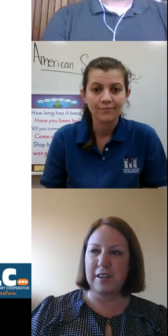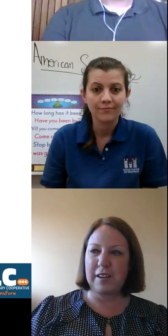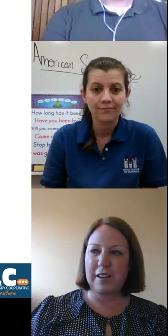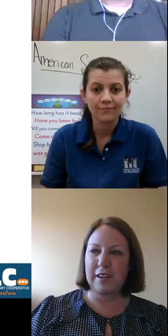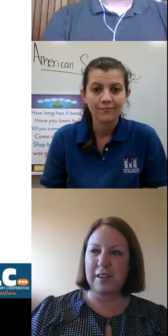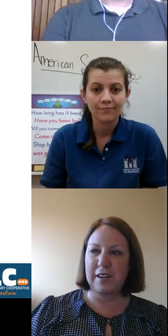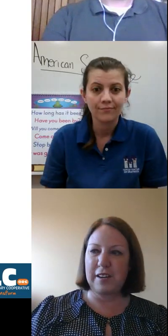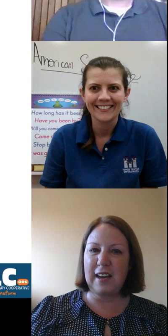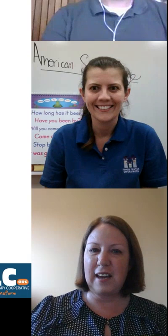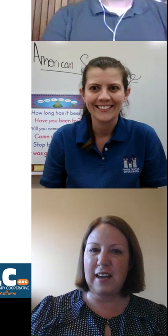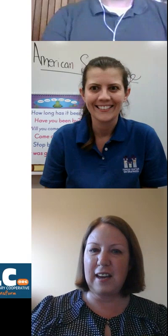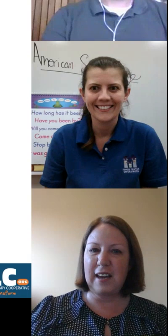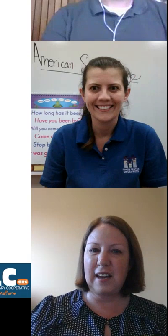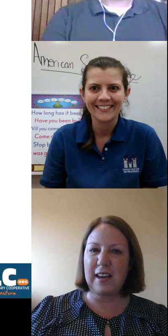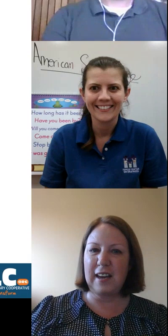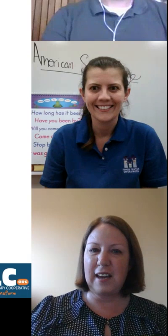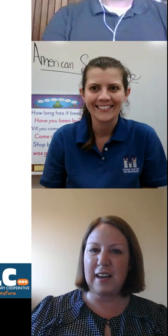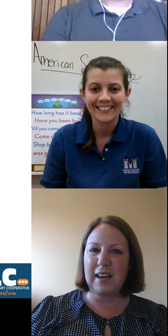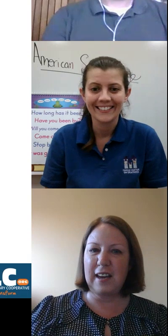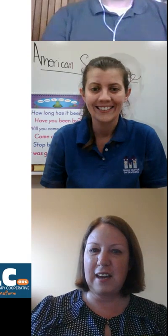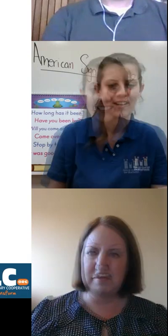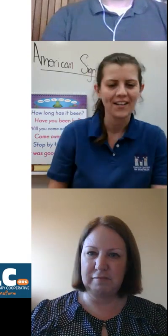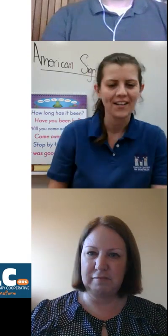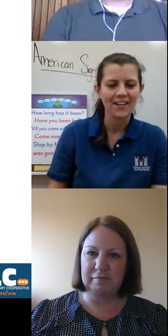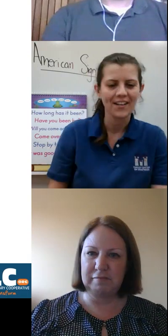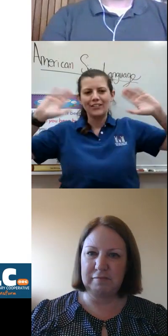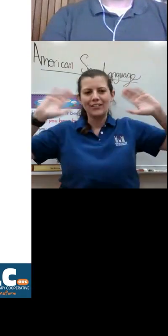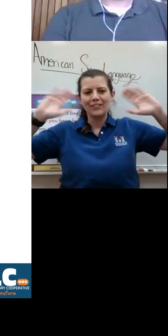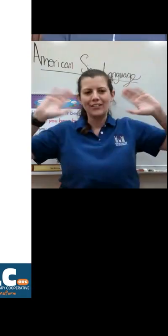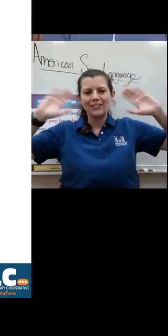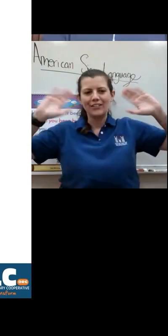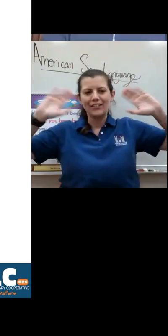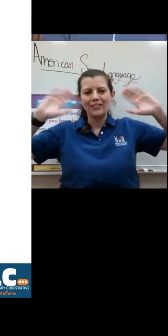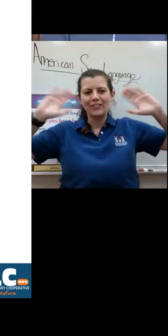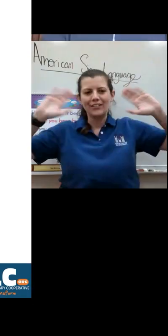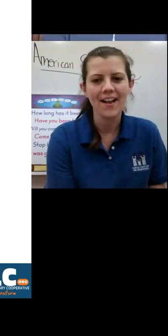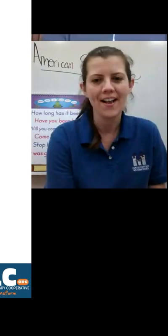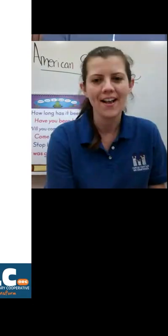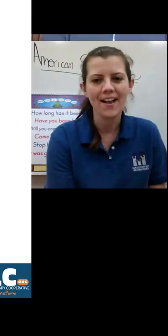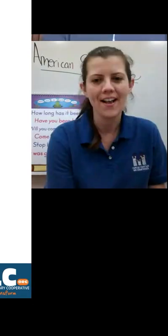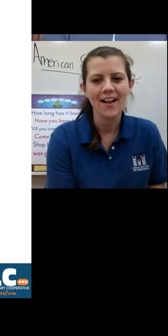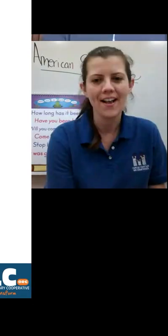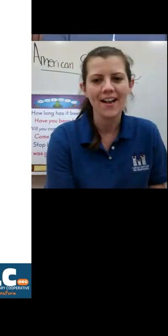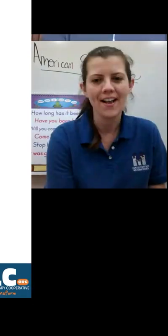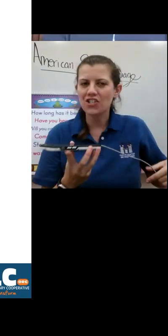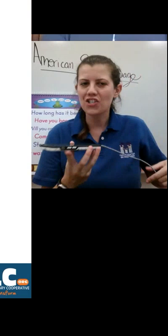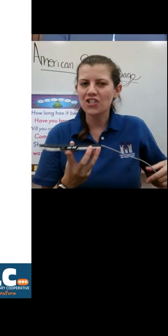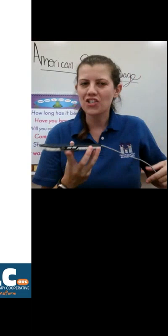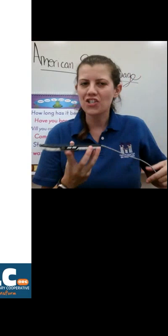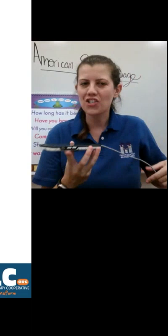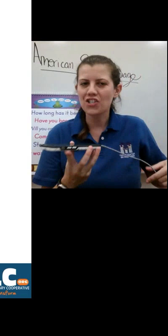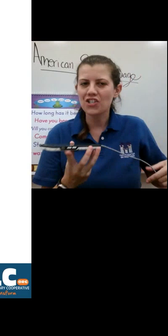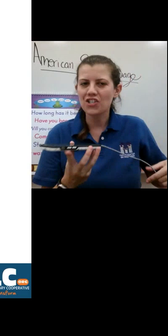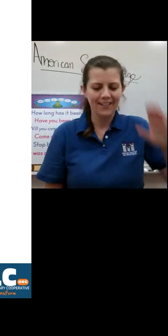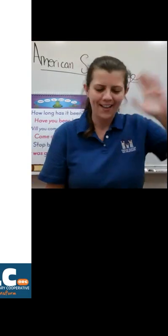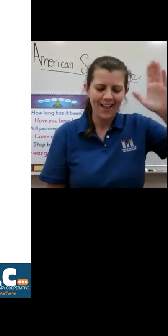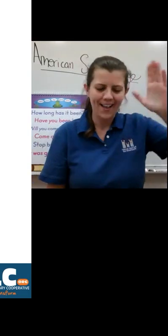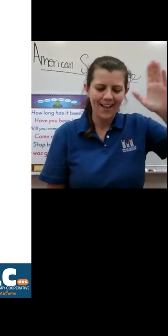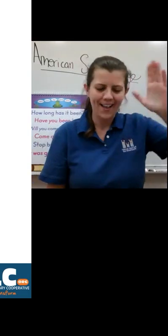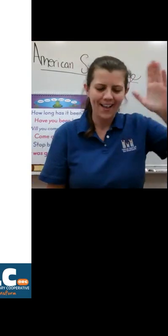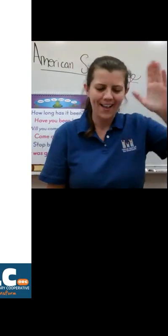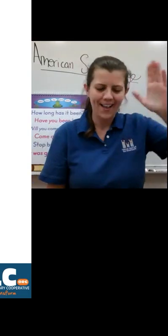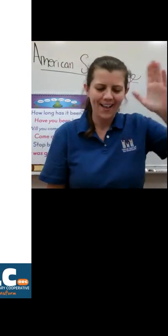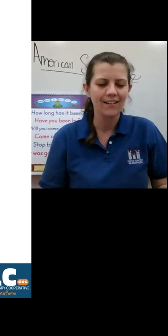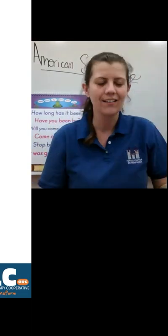to turn things over to Jackie and let her get started. Hello, everyone. My name is Jackie.